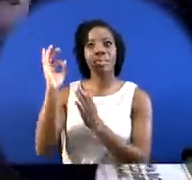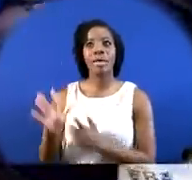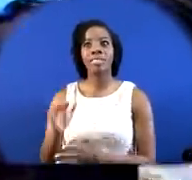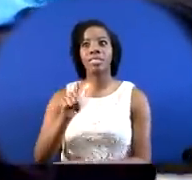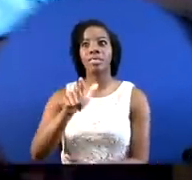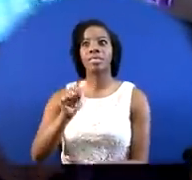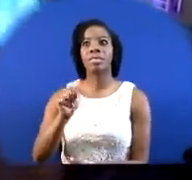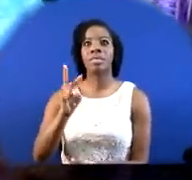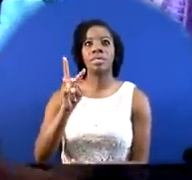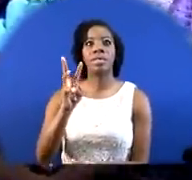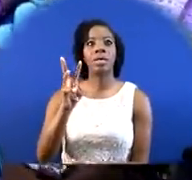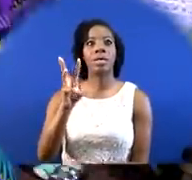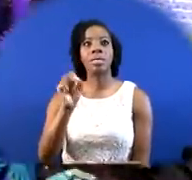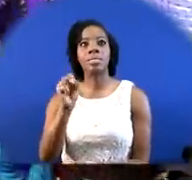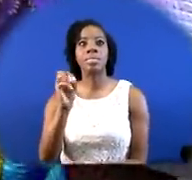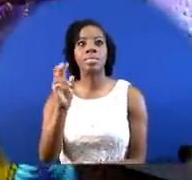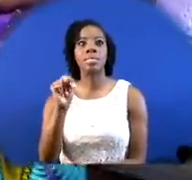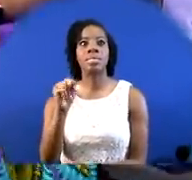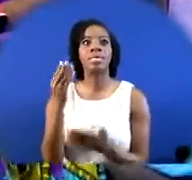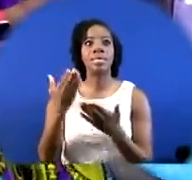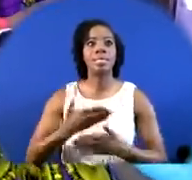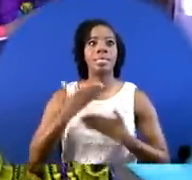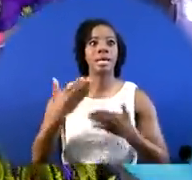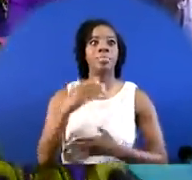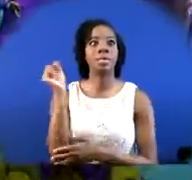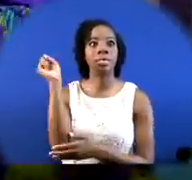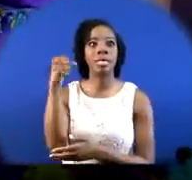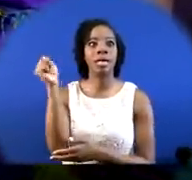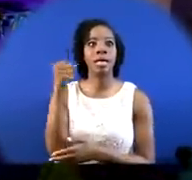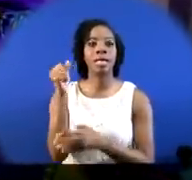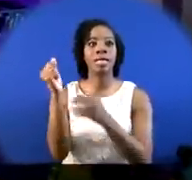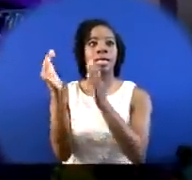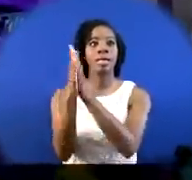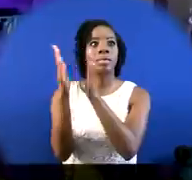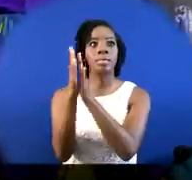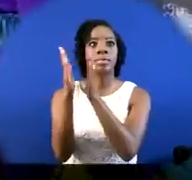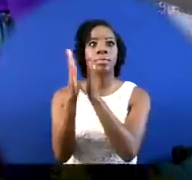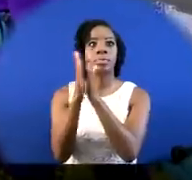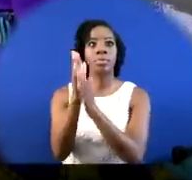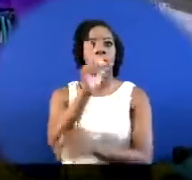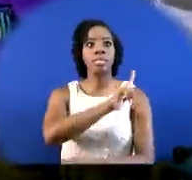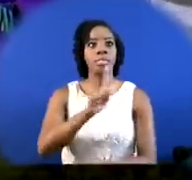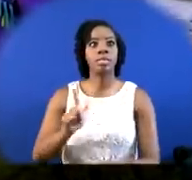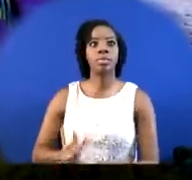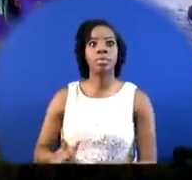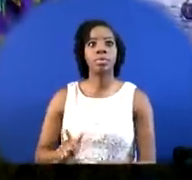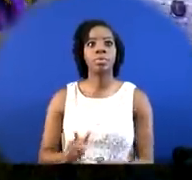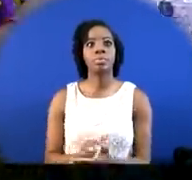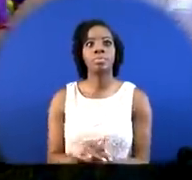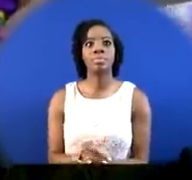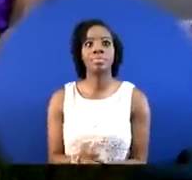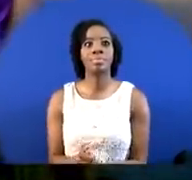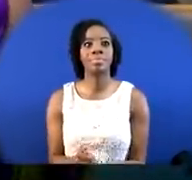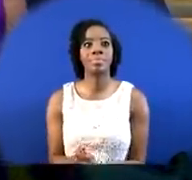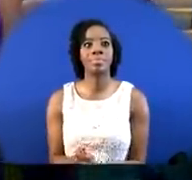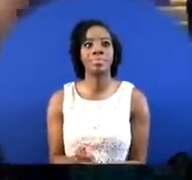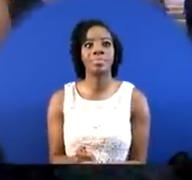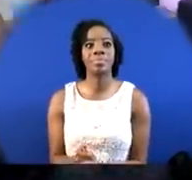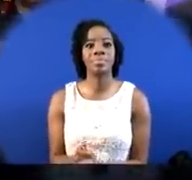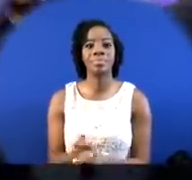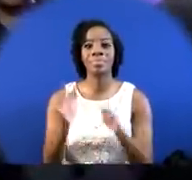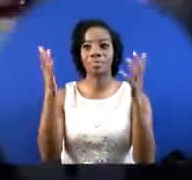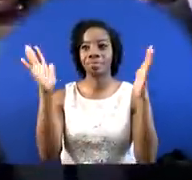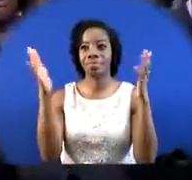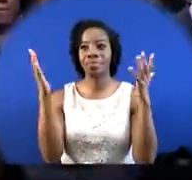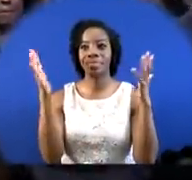happy. Yeah, yeah. Come on and praise the Lord for his goodness. Glory